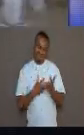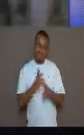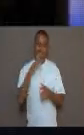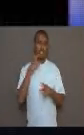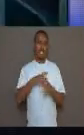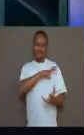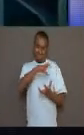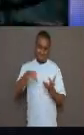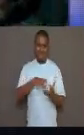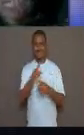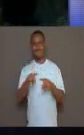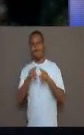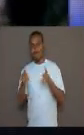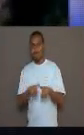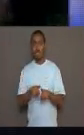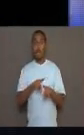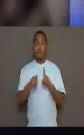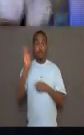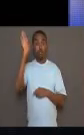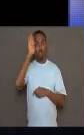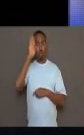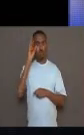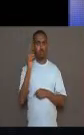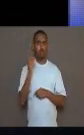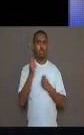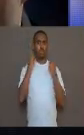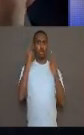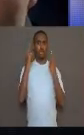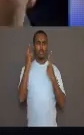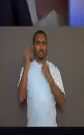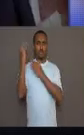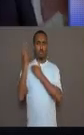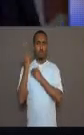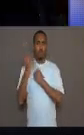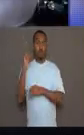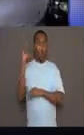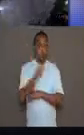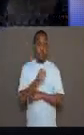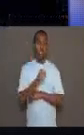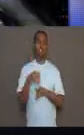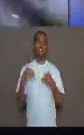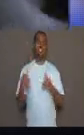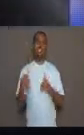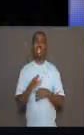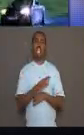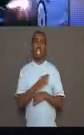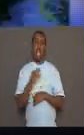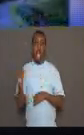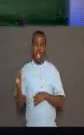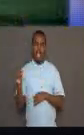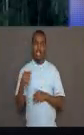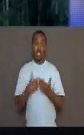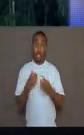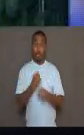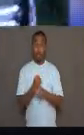and violence, but Bond outwits Le Chiffre, to win the game, and in